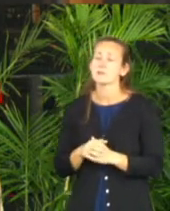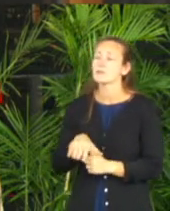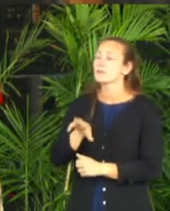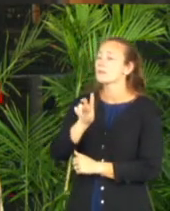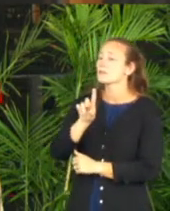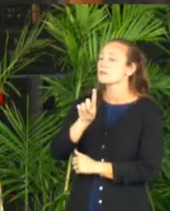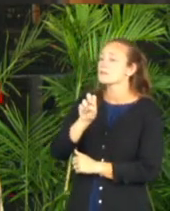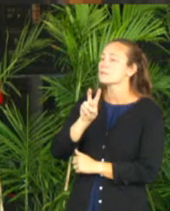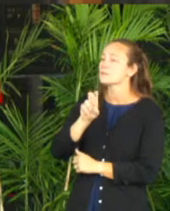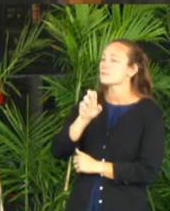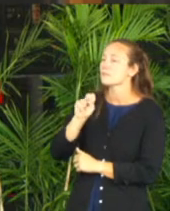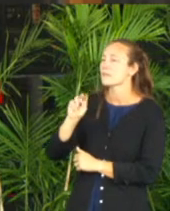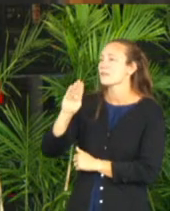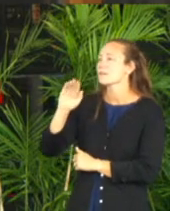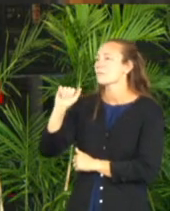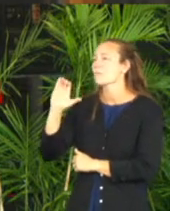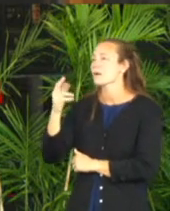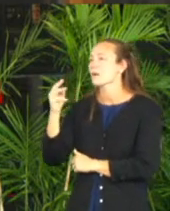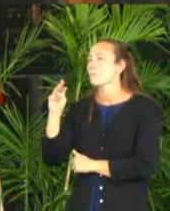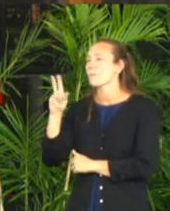Devin Bachmeyer,